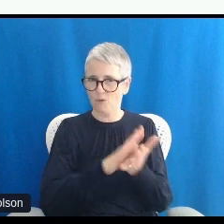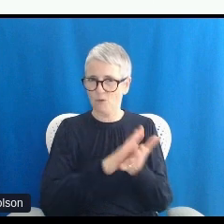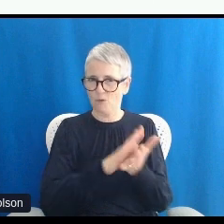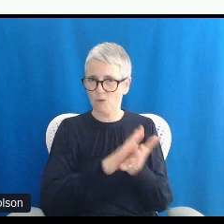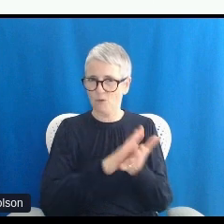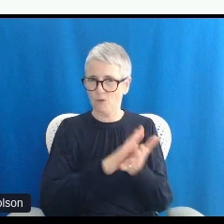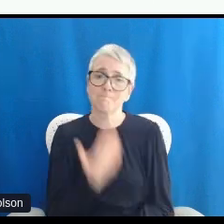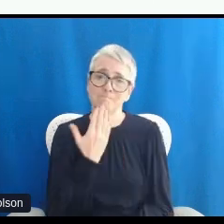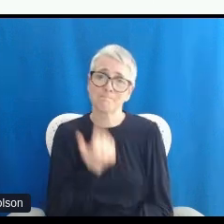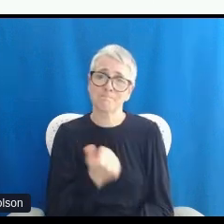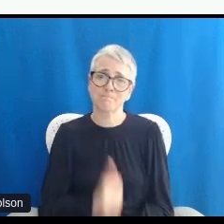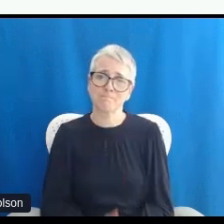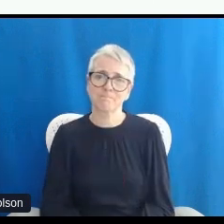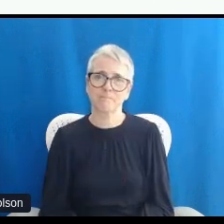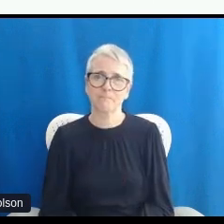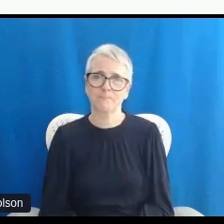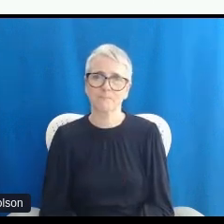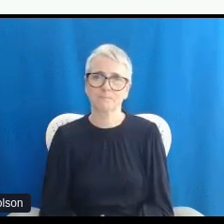Thank you.